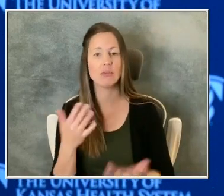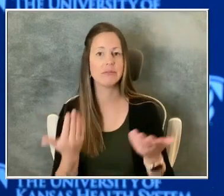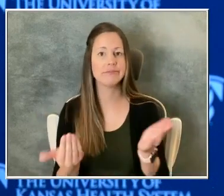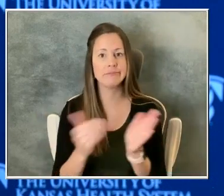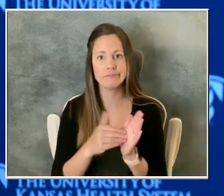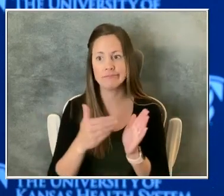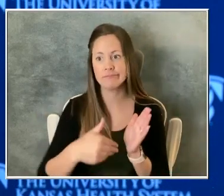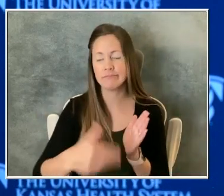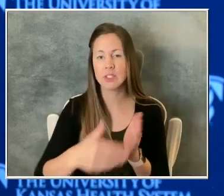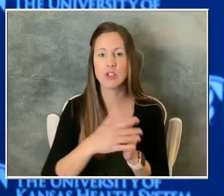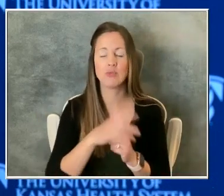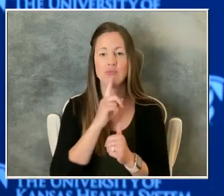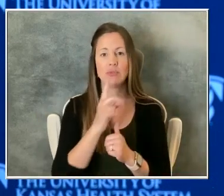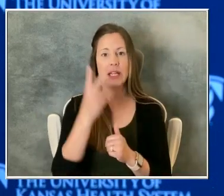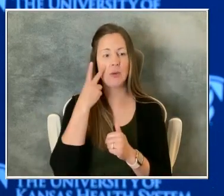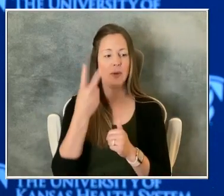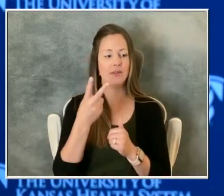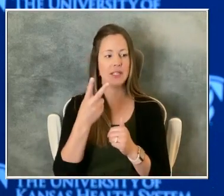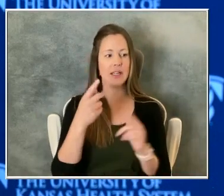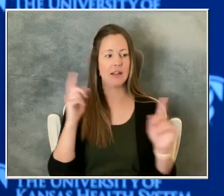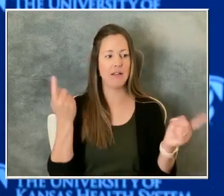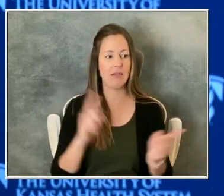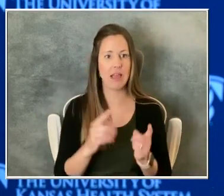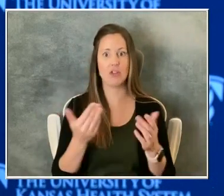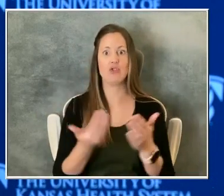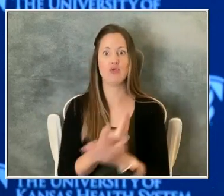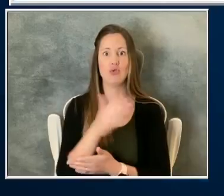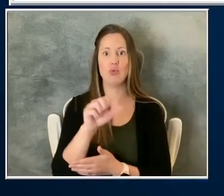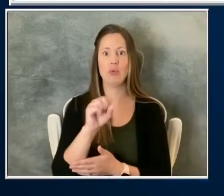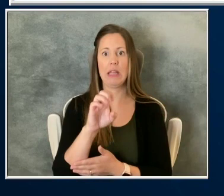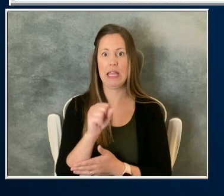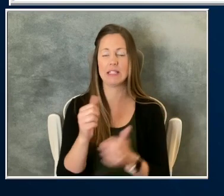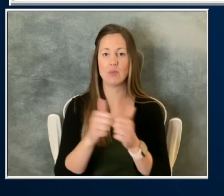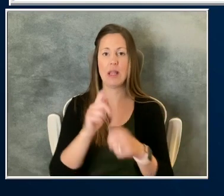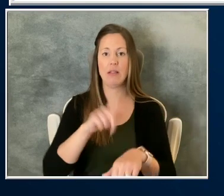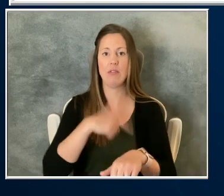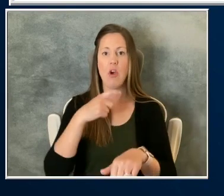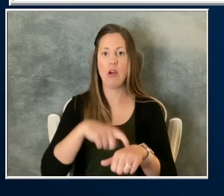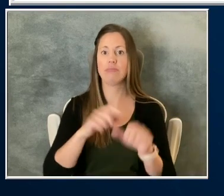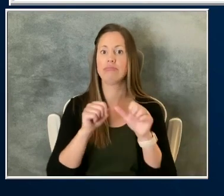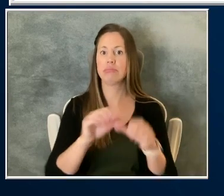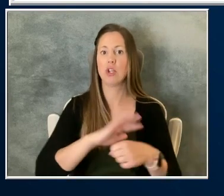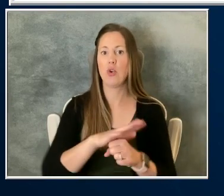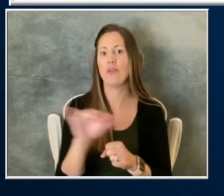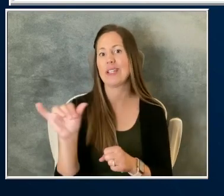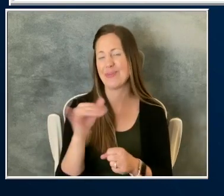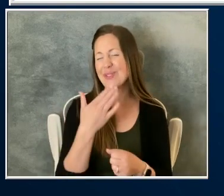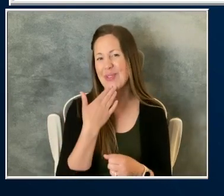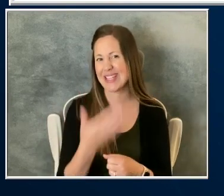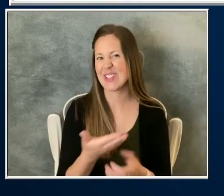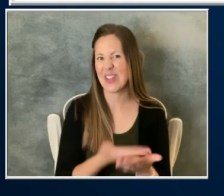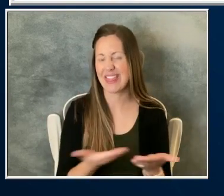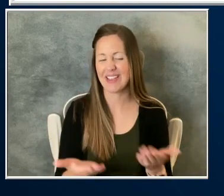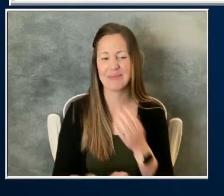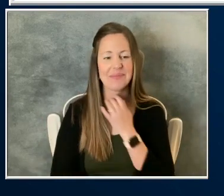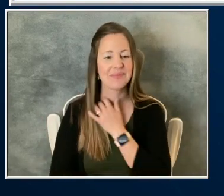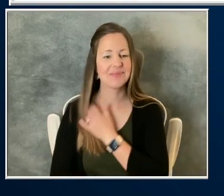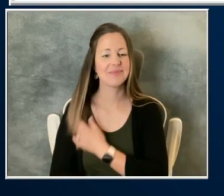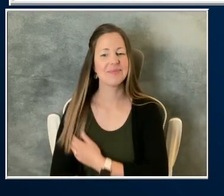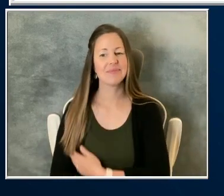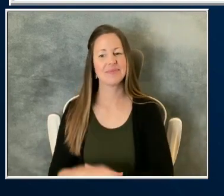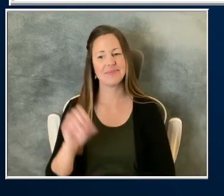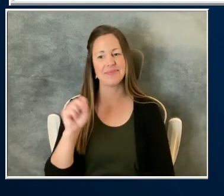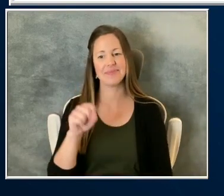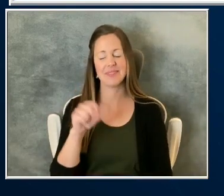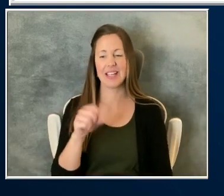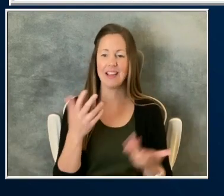seen less new cases of long COVID as well. So that is overall a good thing also. You know, I'm with you about that, and hopefully the data will continue to bear that out, or if they